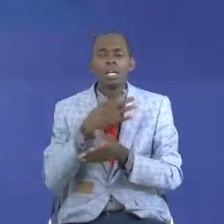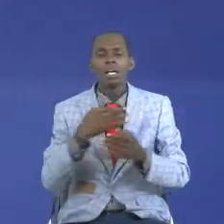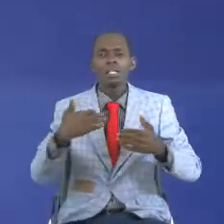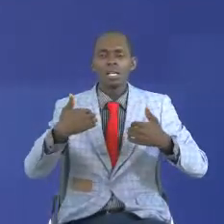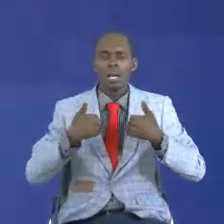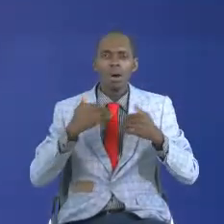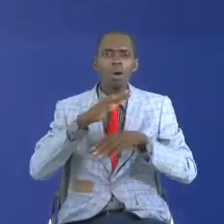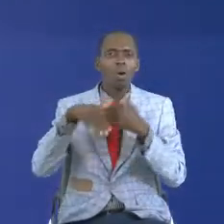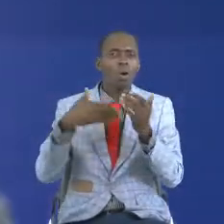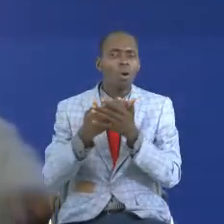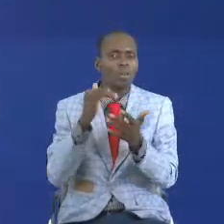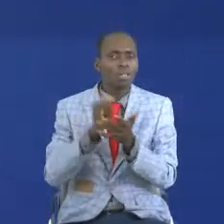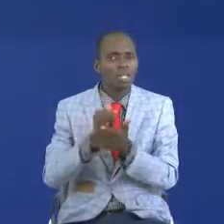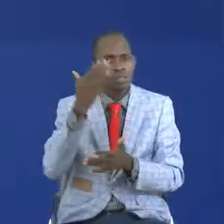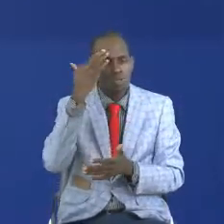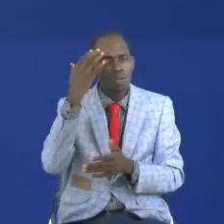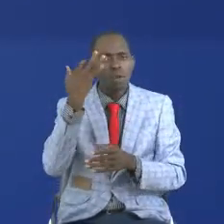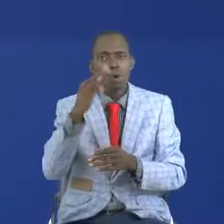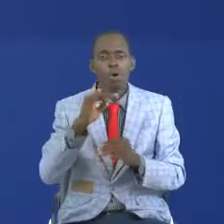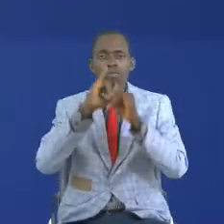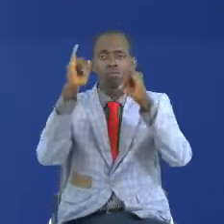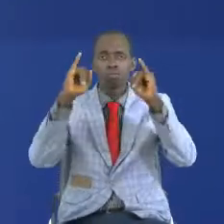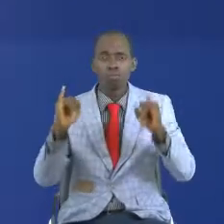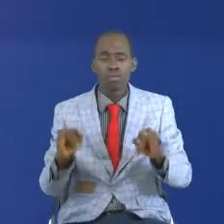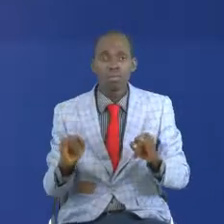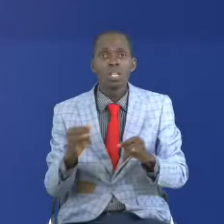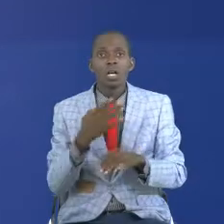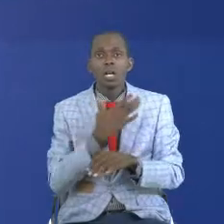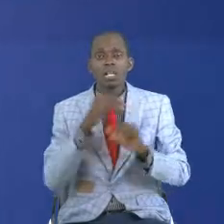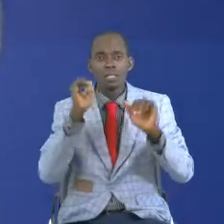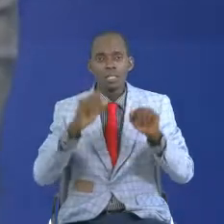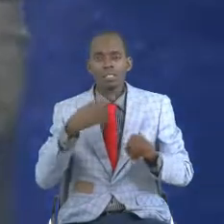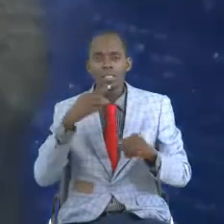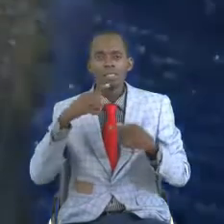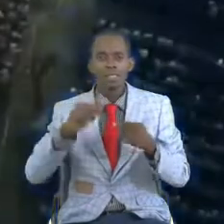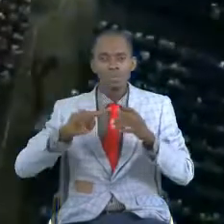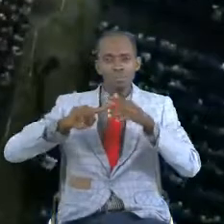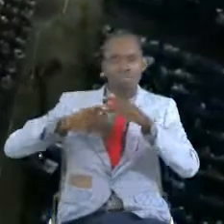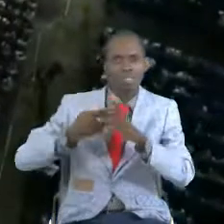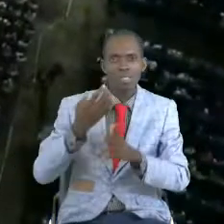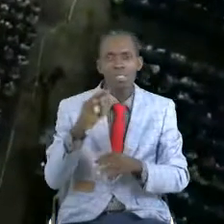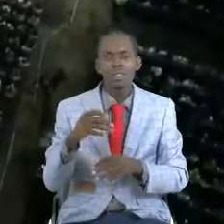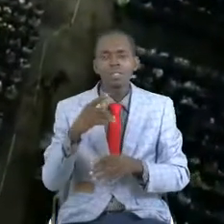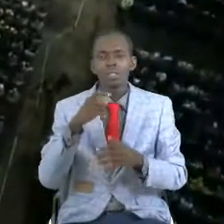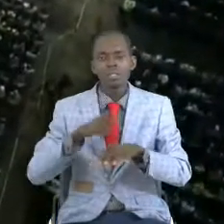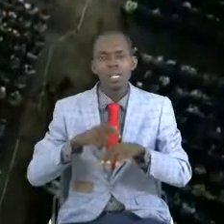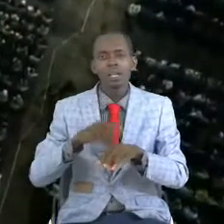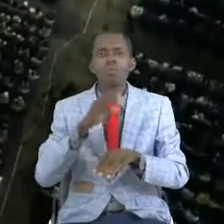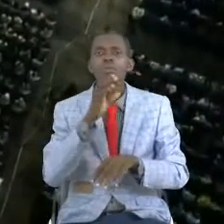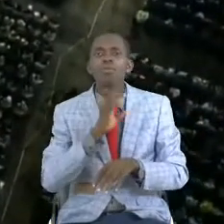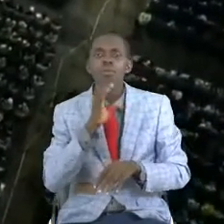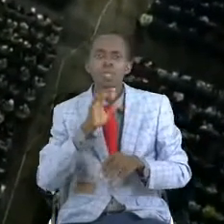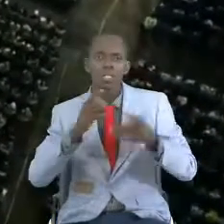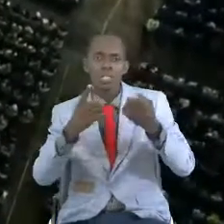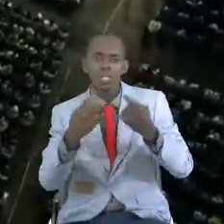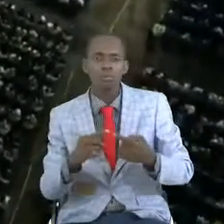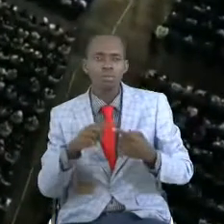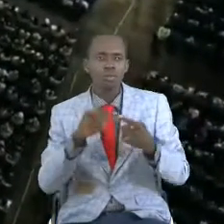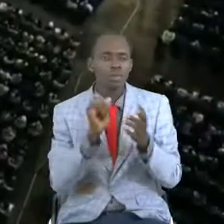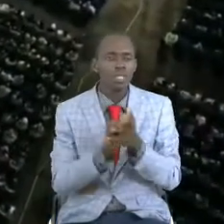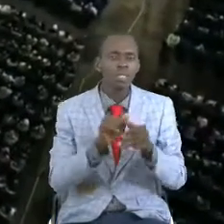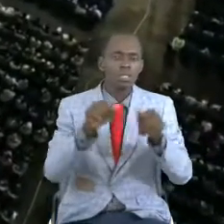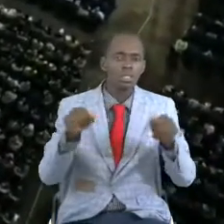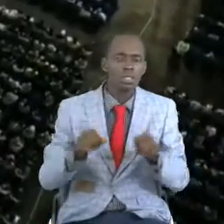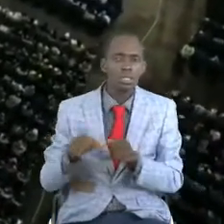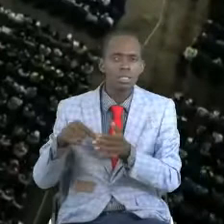knowledge of idolatry, and he can tell the foundation and the time occultism came to that part and that part. And when he